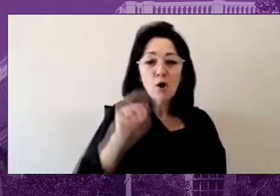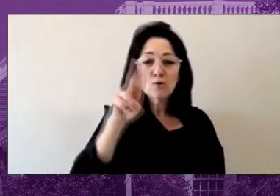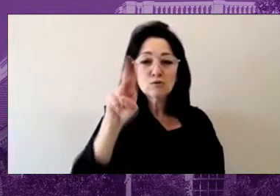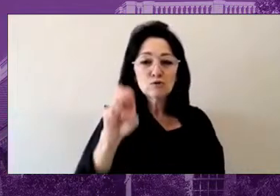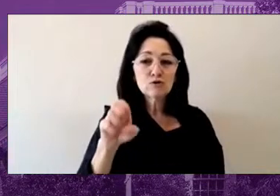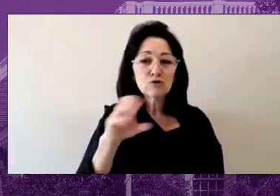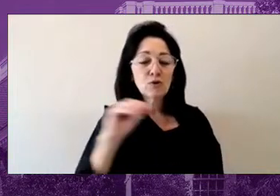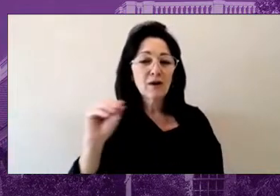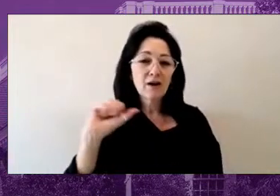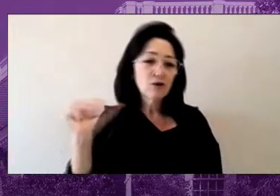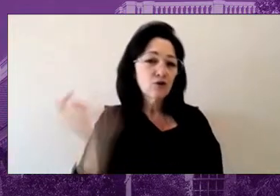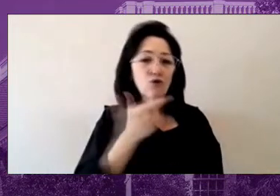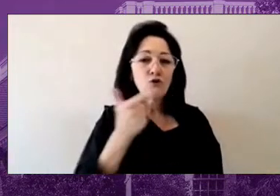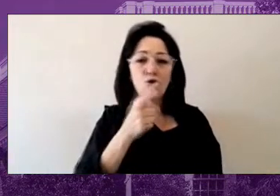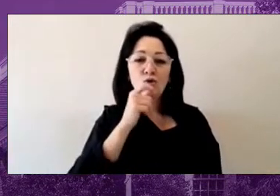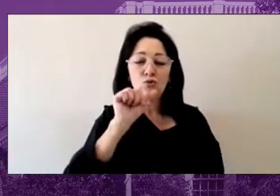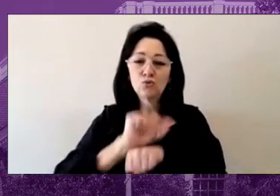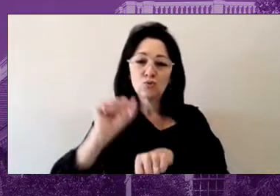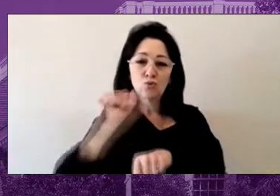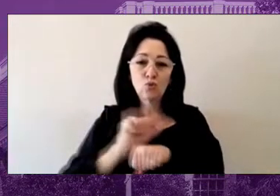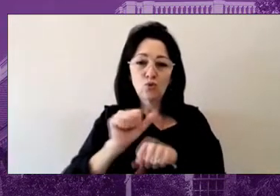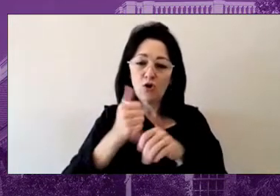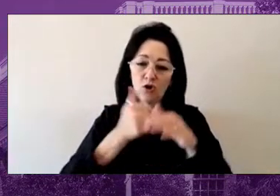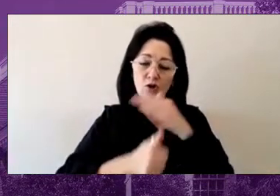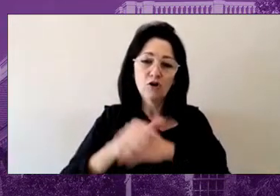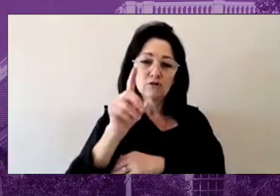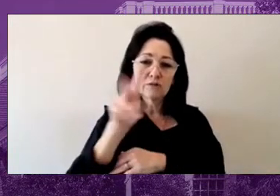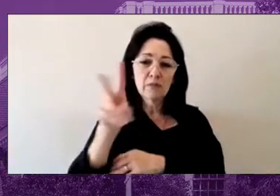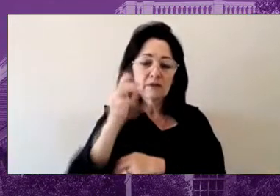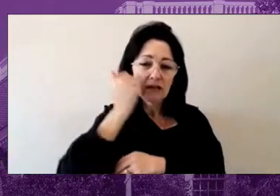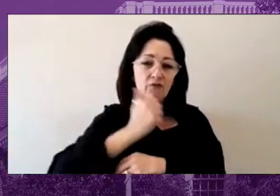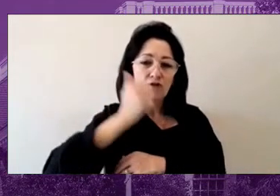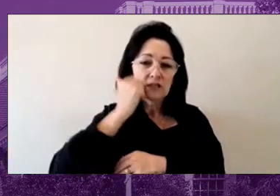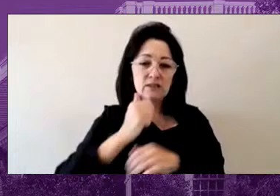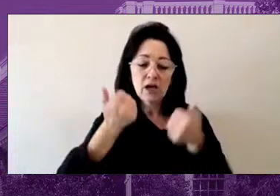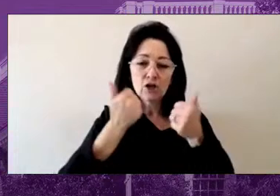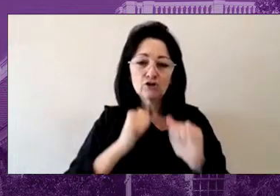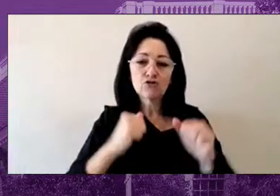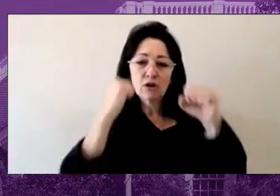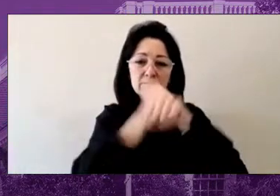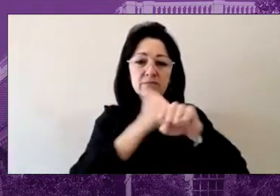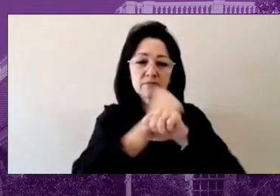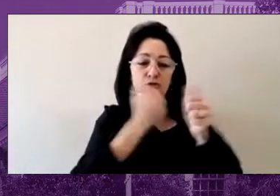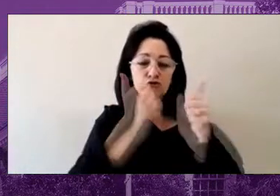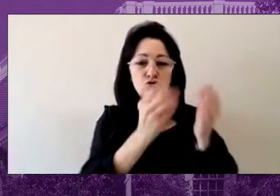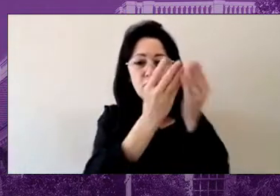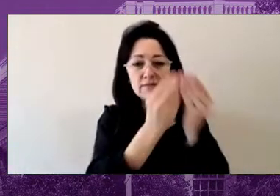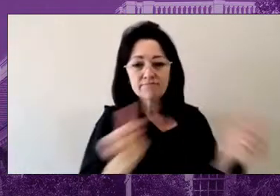those who work every day to fight this scourge in our communities.